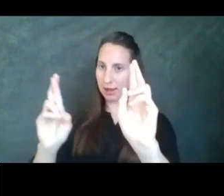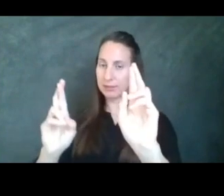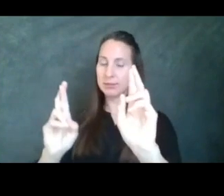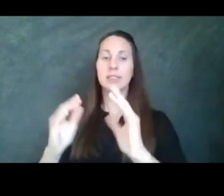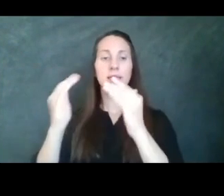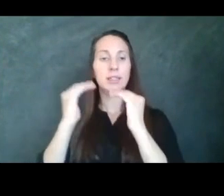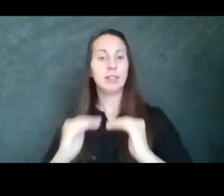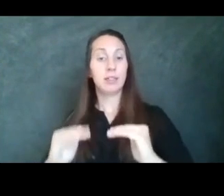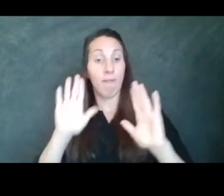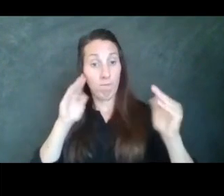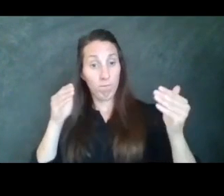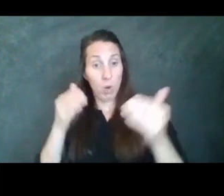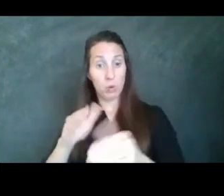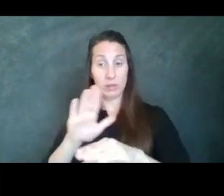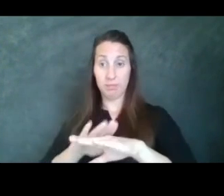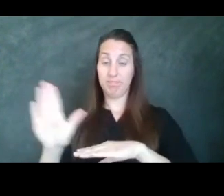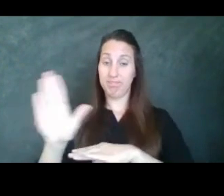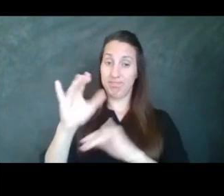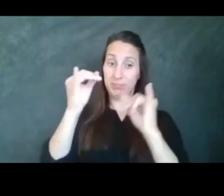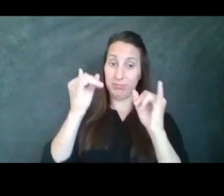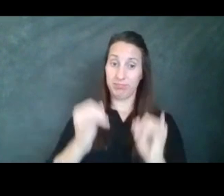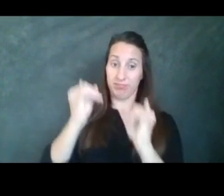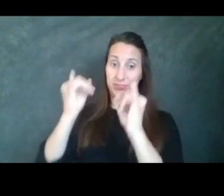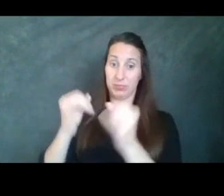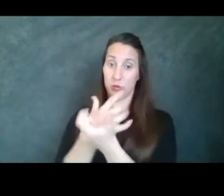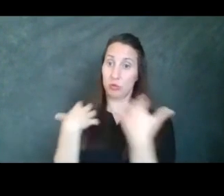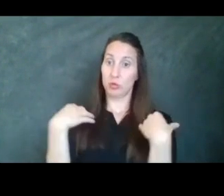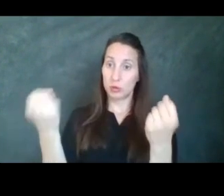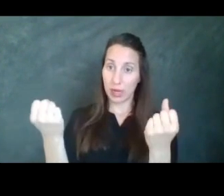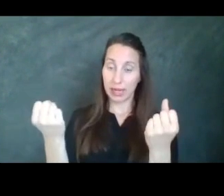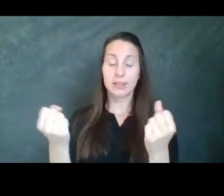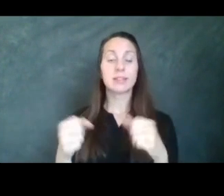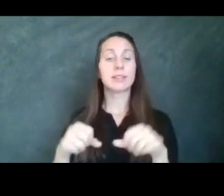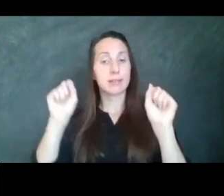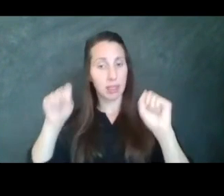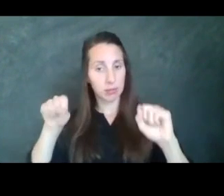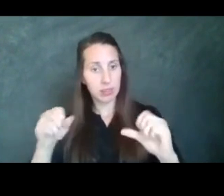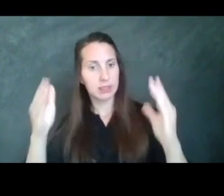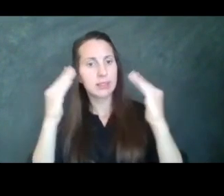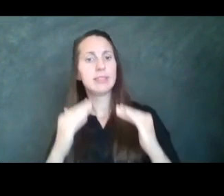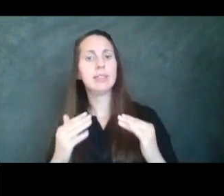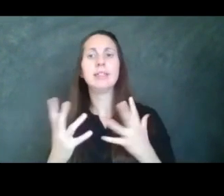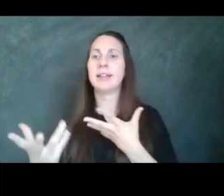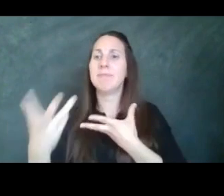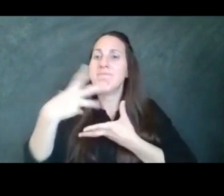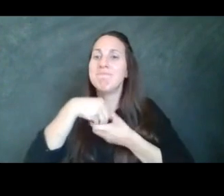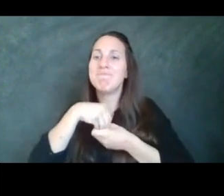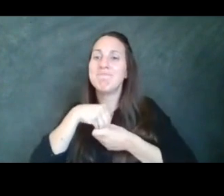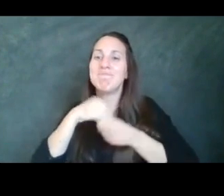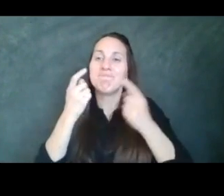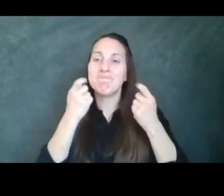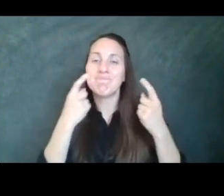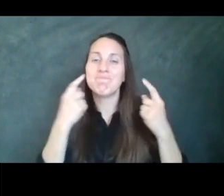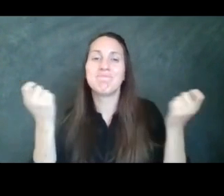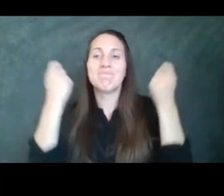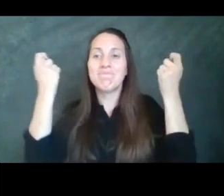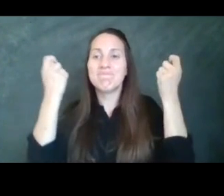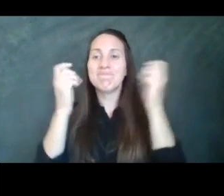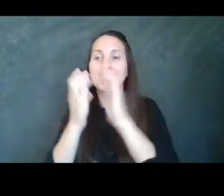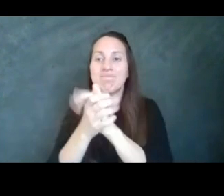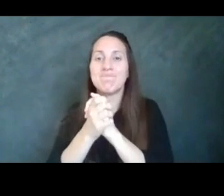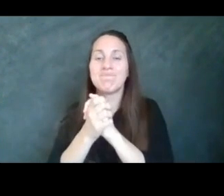focusing on strengths and capabilities, embracing and celebrating differences, and